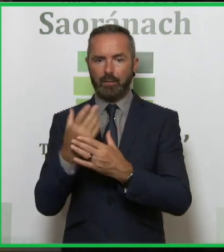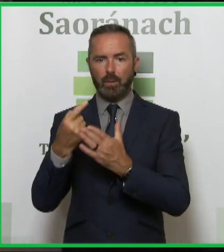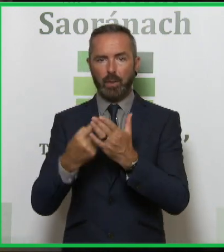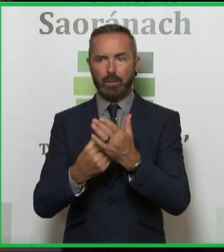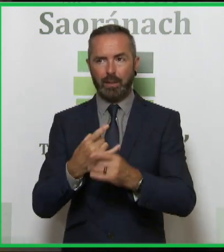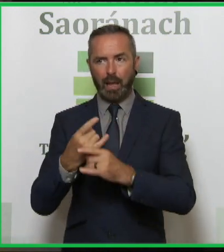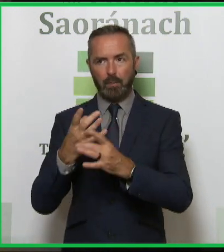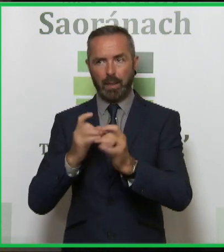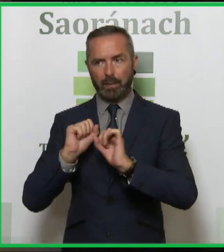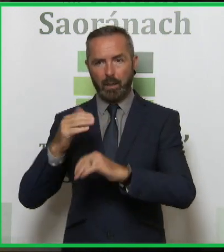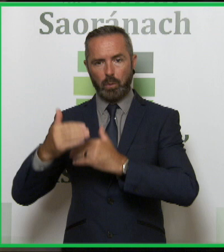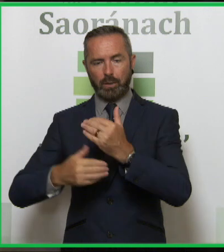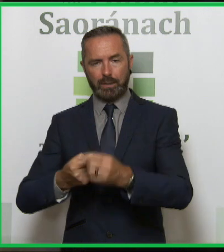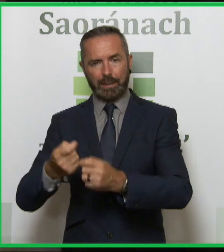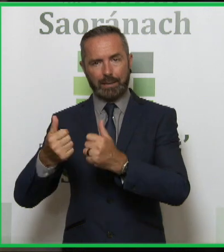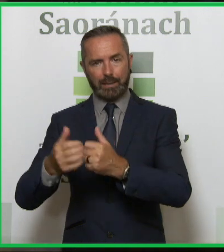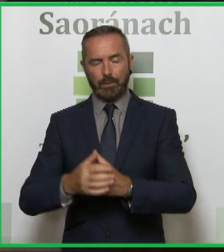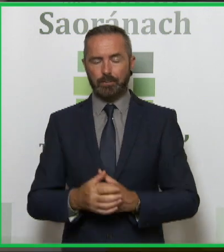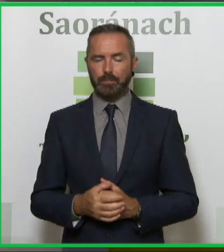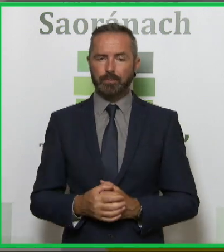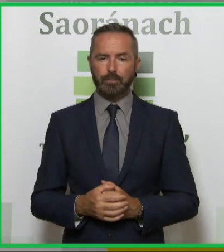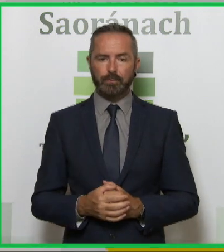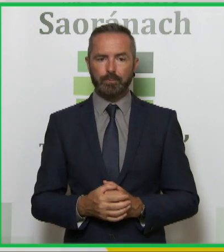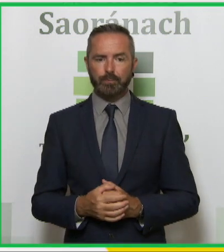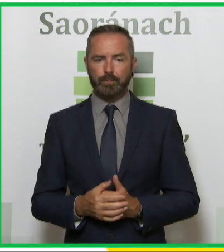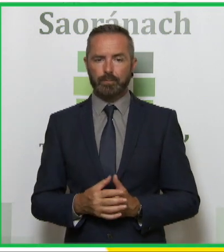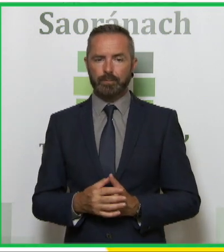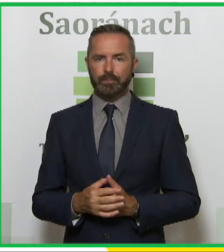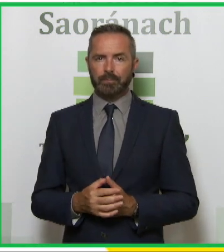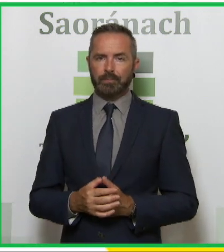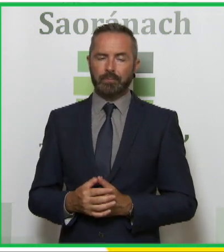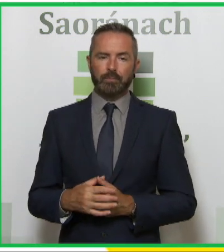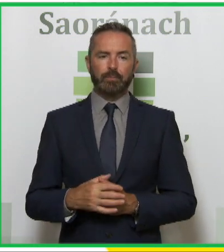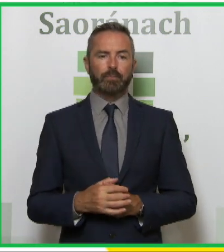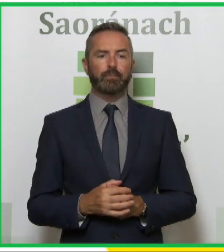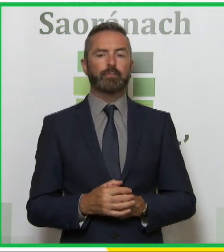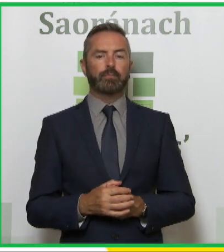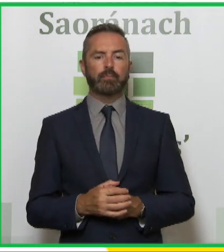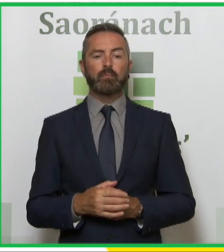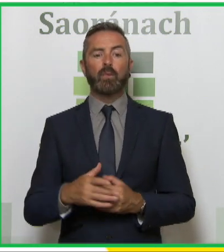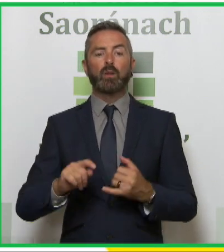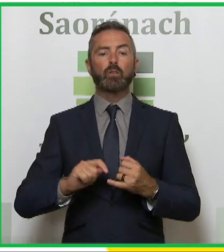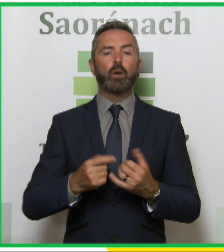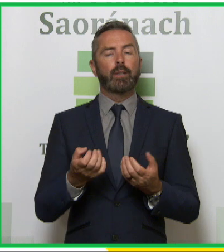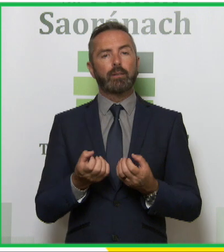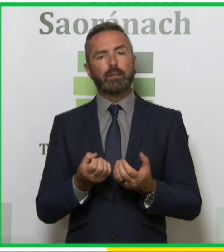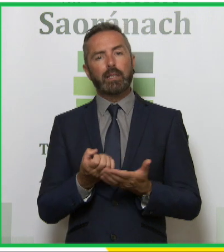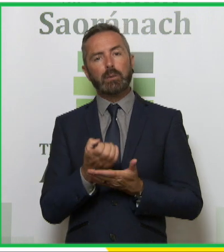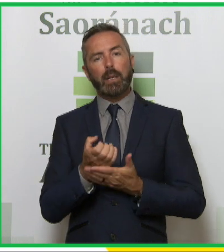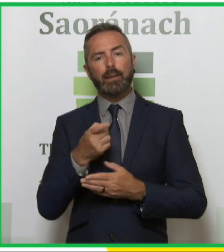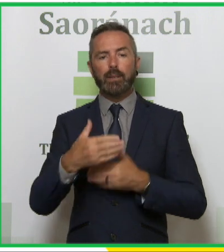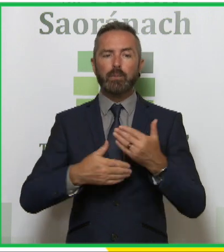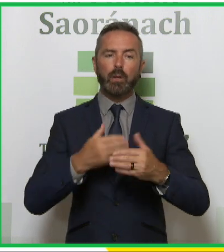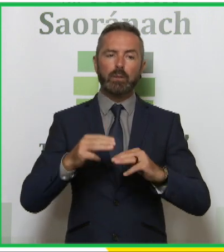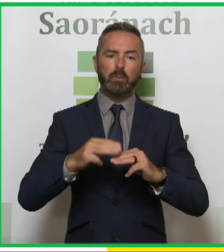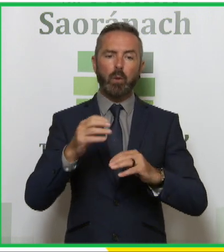easier. To support that, to explain this process, I'm going to use a